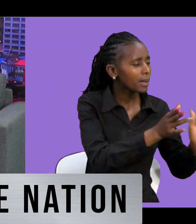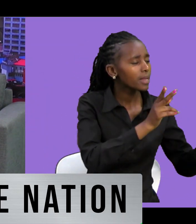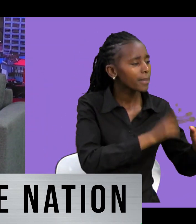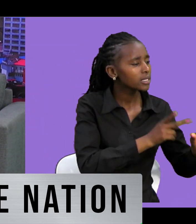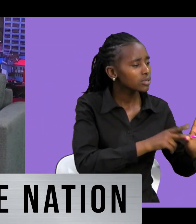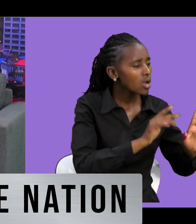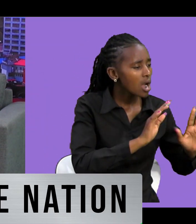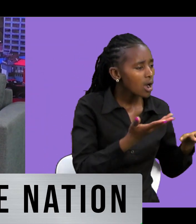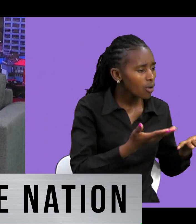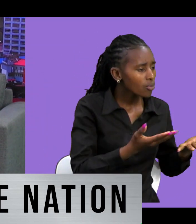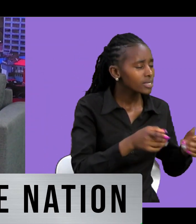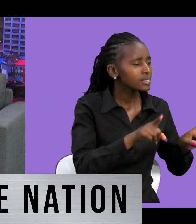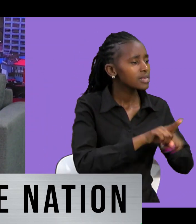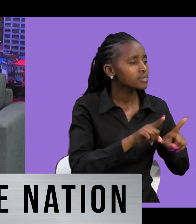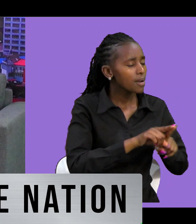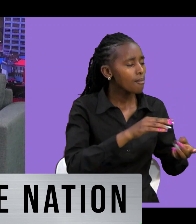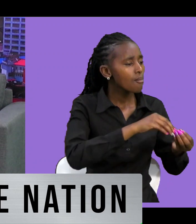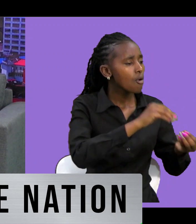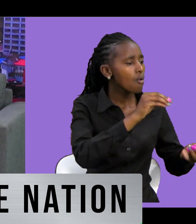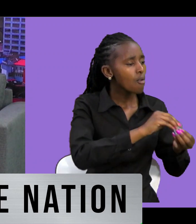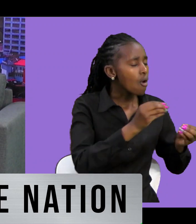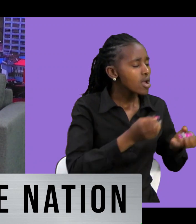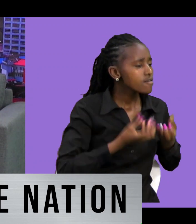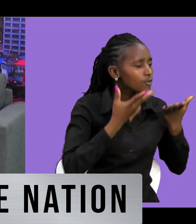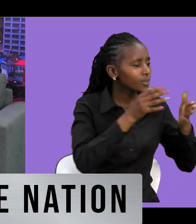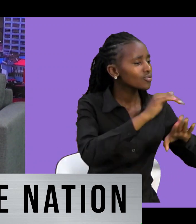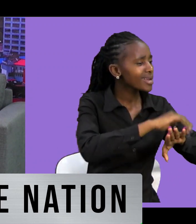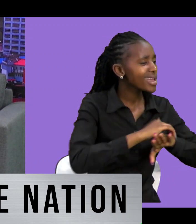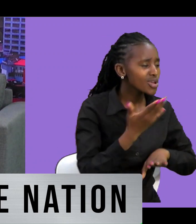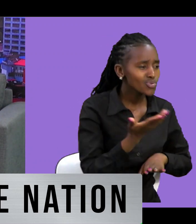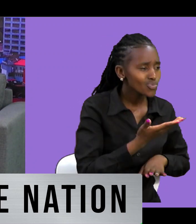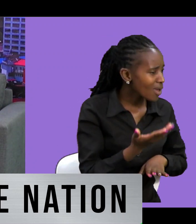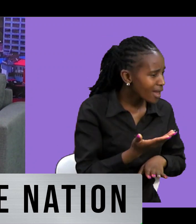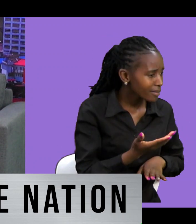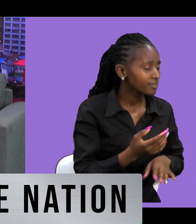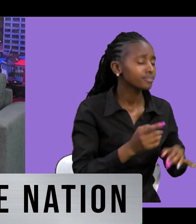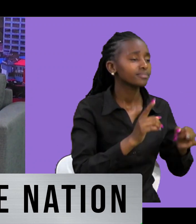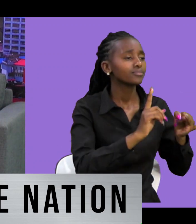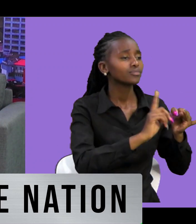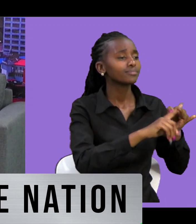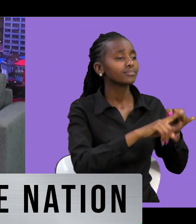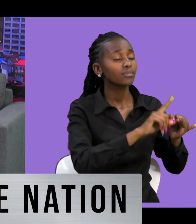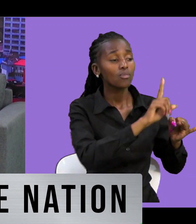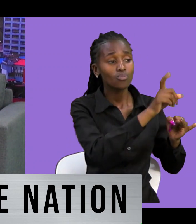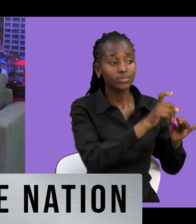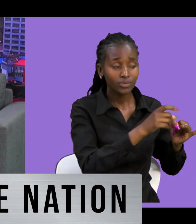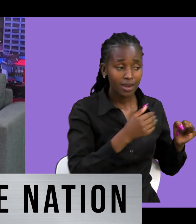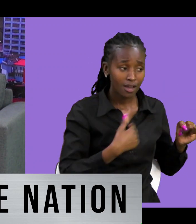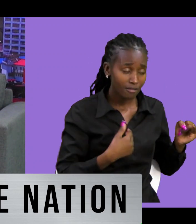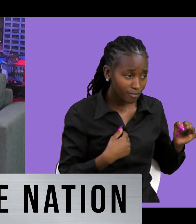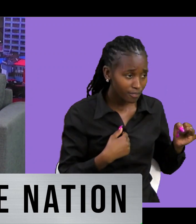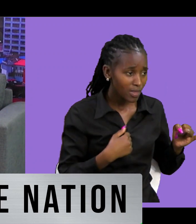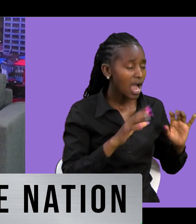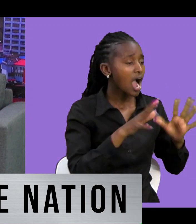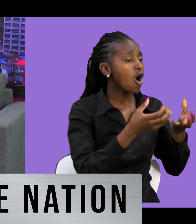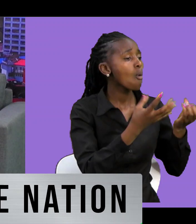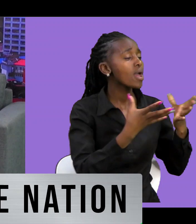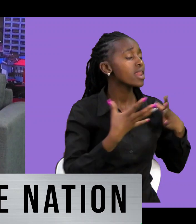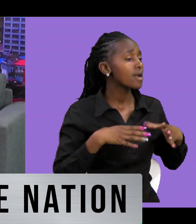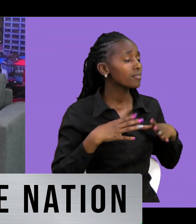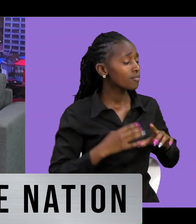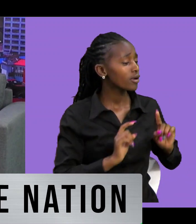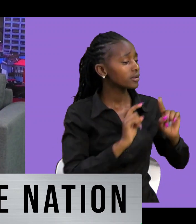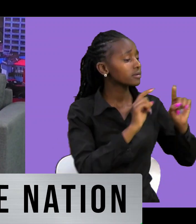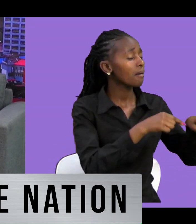you access the information that there is a public participation forum? One. Secondly, what was the attendance?